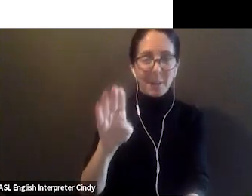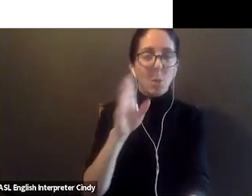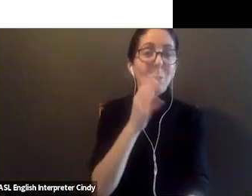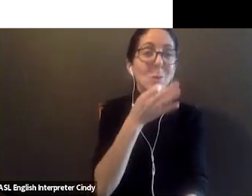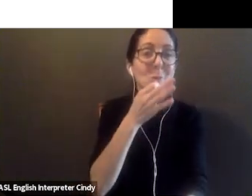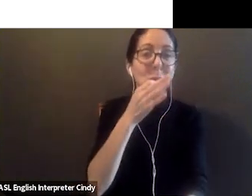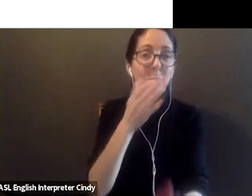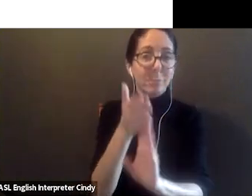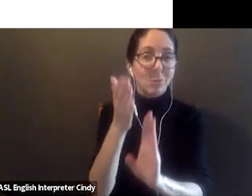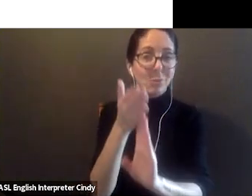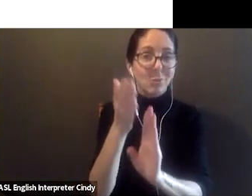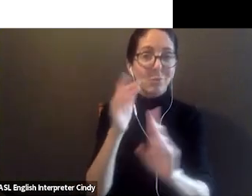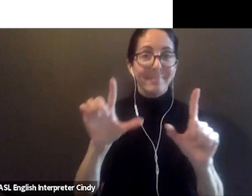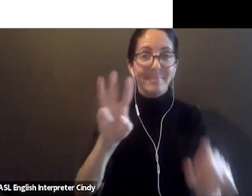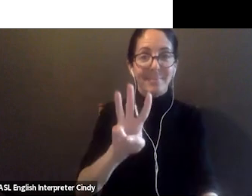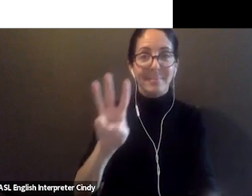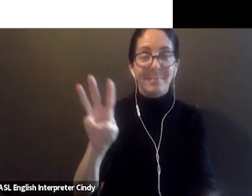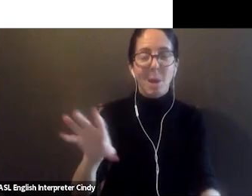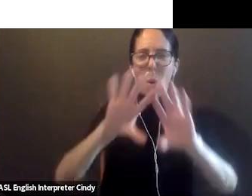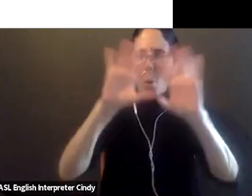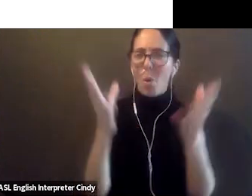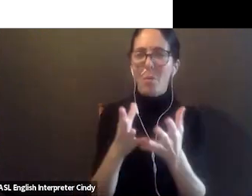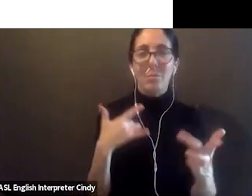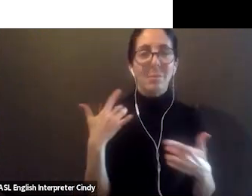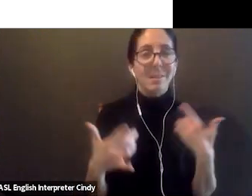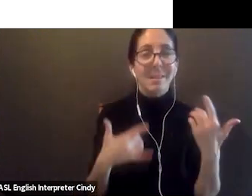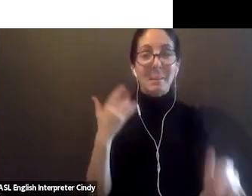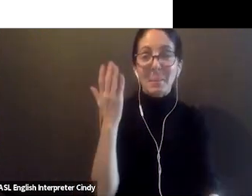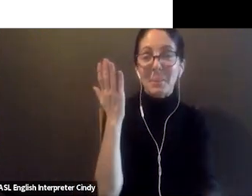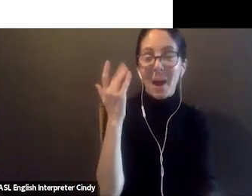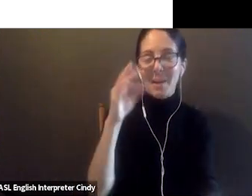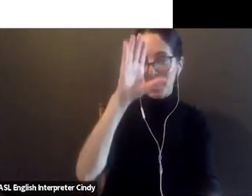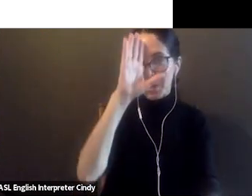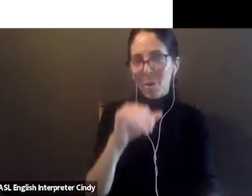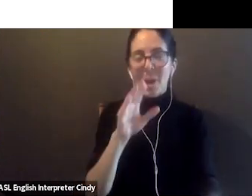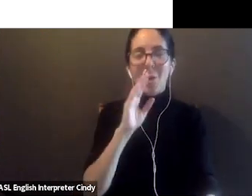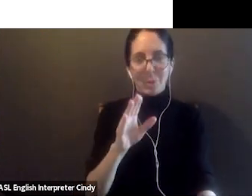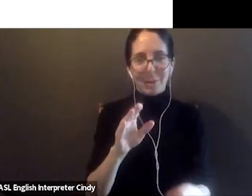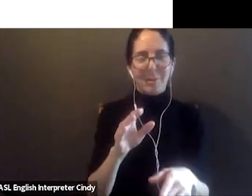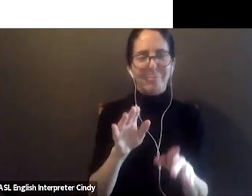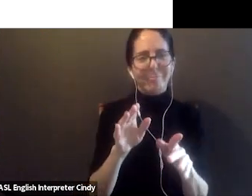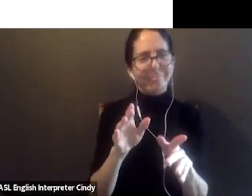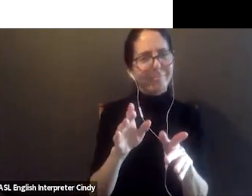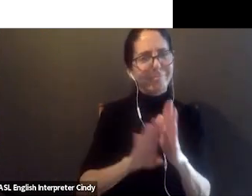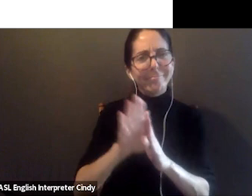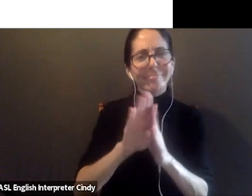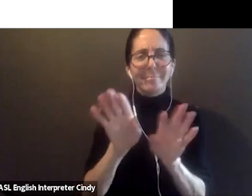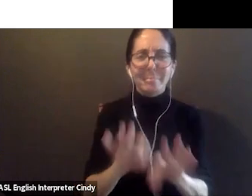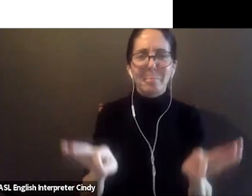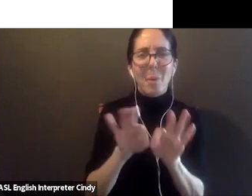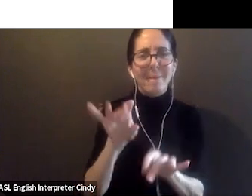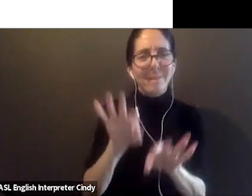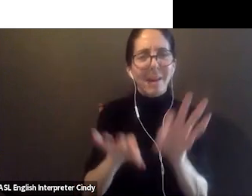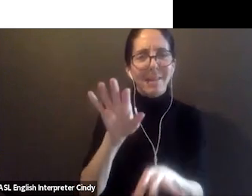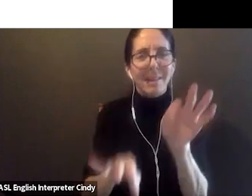well. And overall, we're excited because we know we will produce important findings through this project, and we're looking